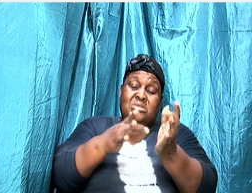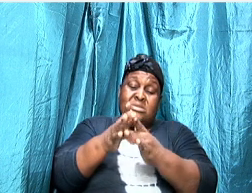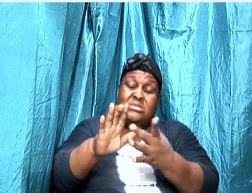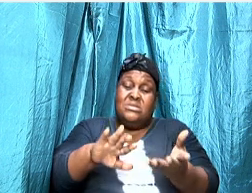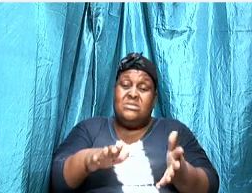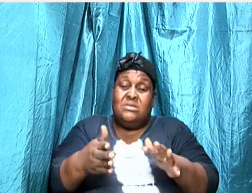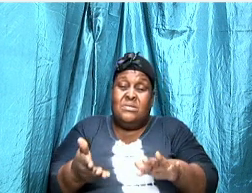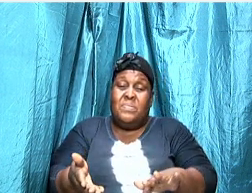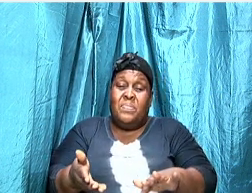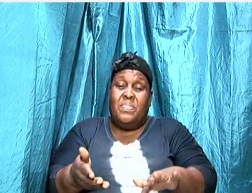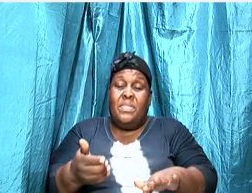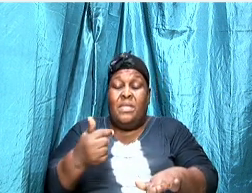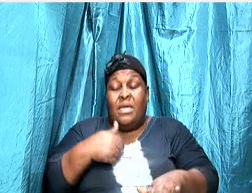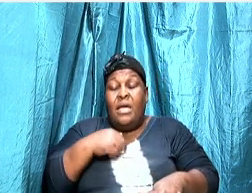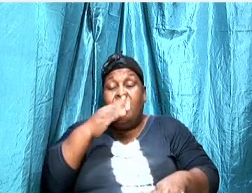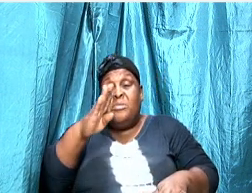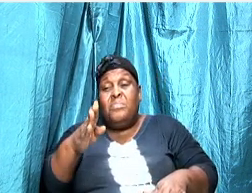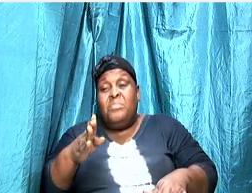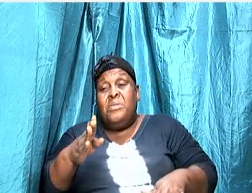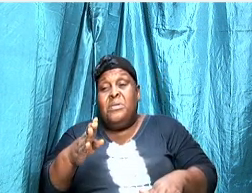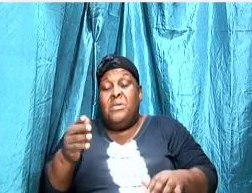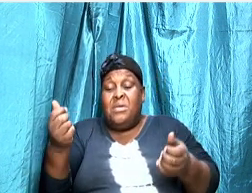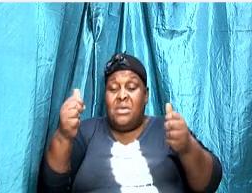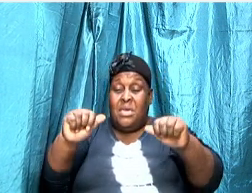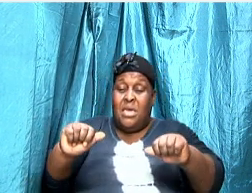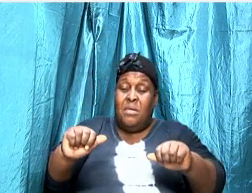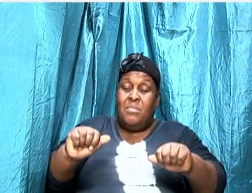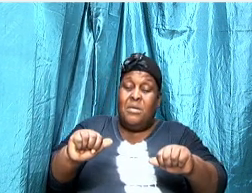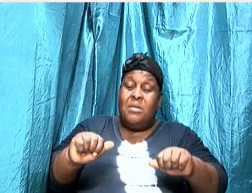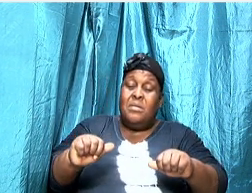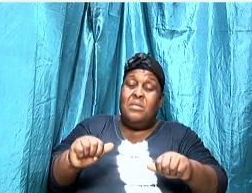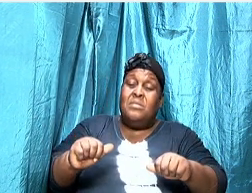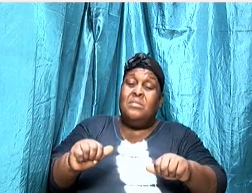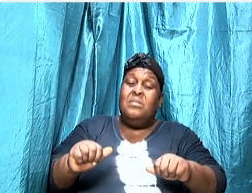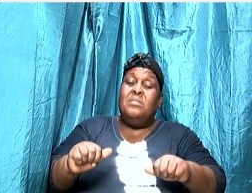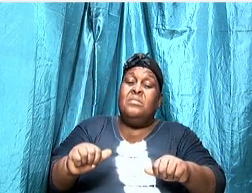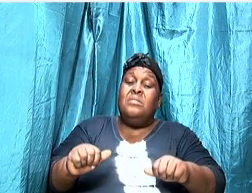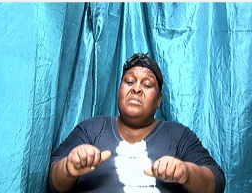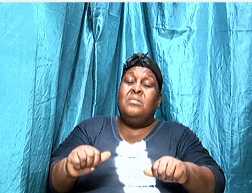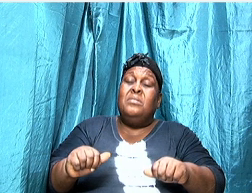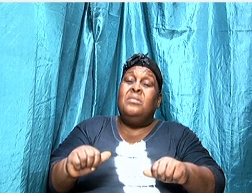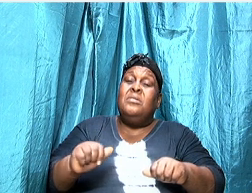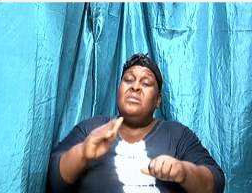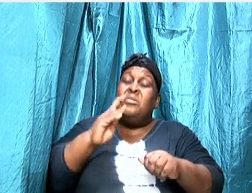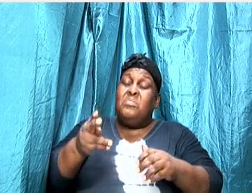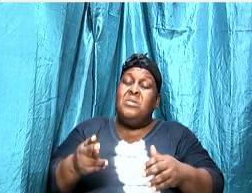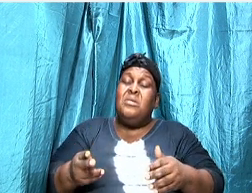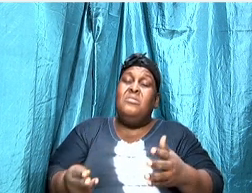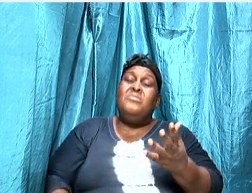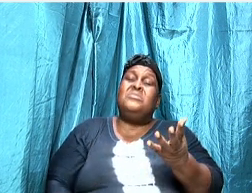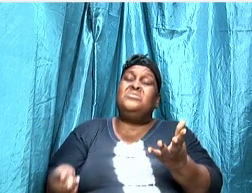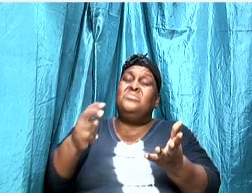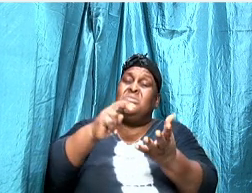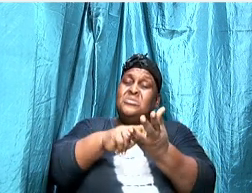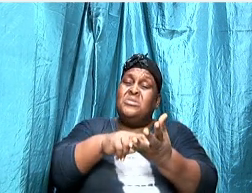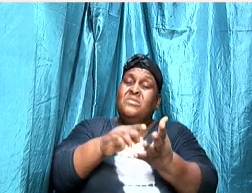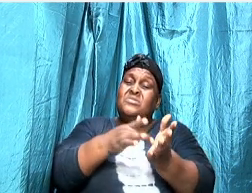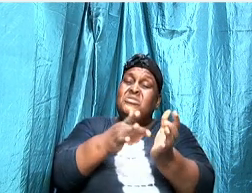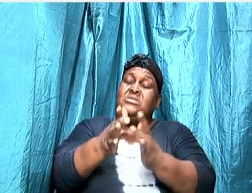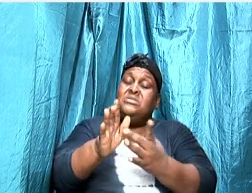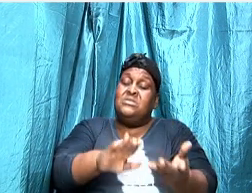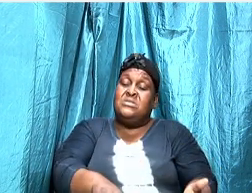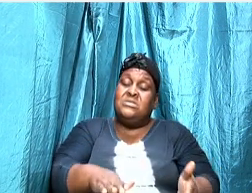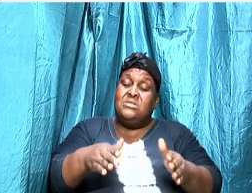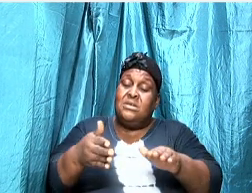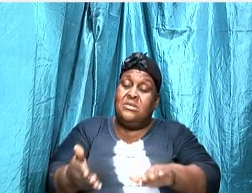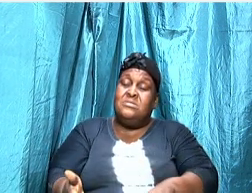then I will be able to obtain the resurrection of the dead, as it were,